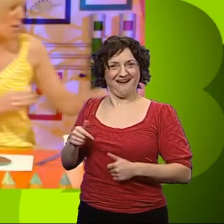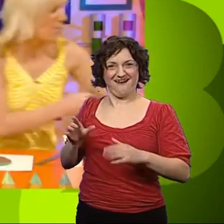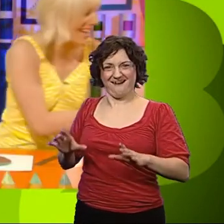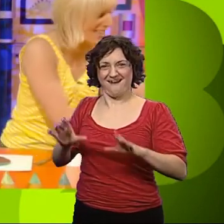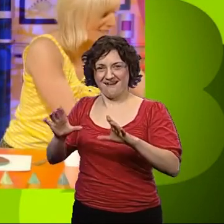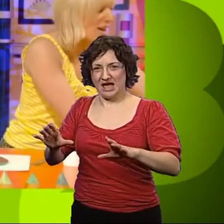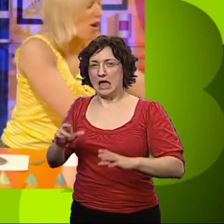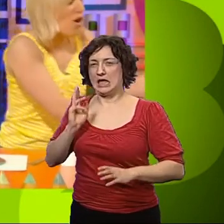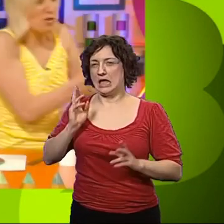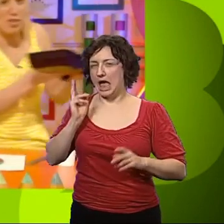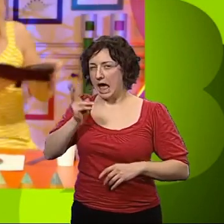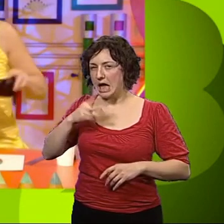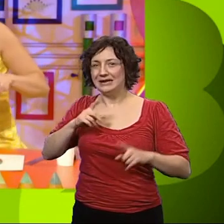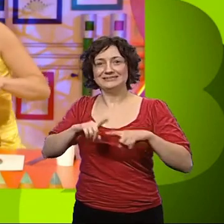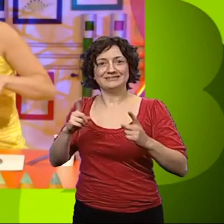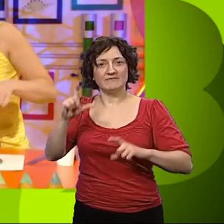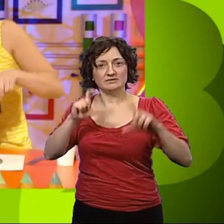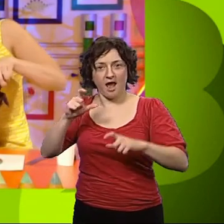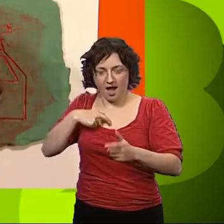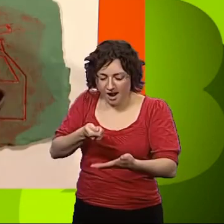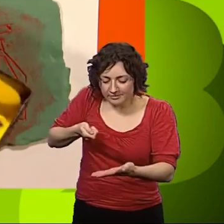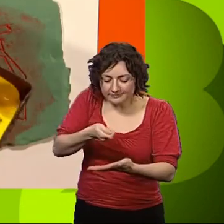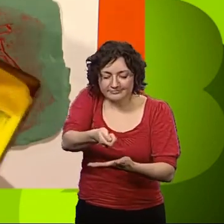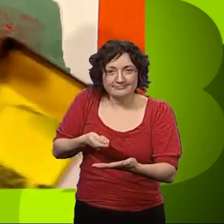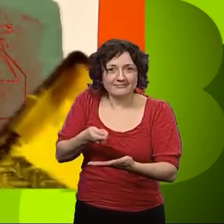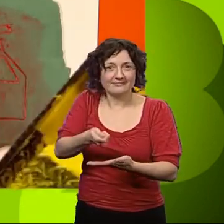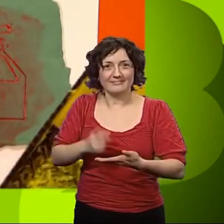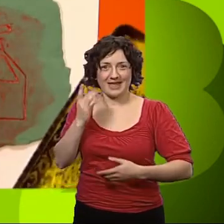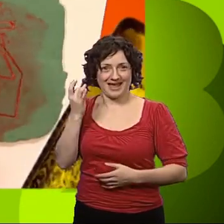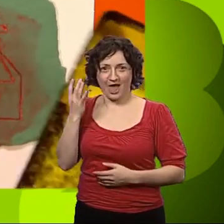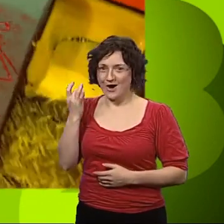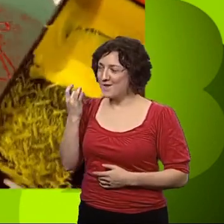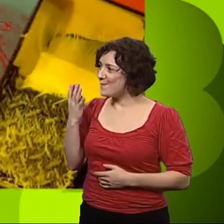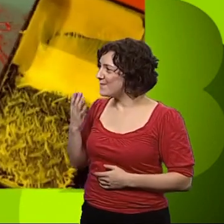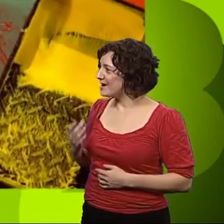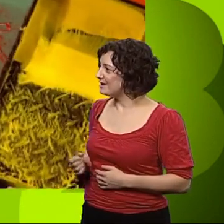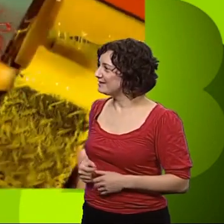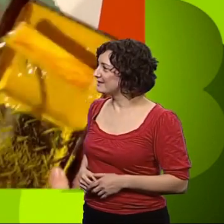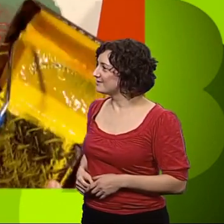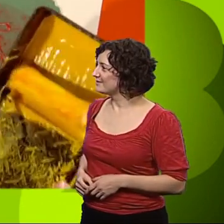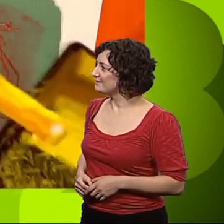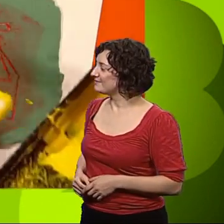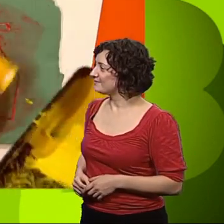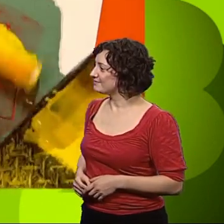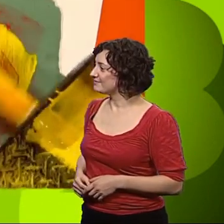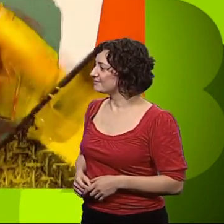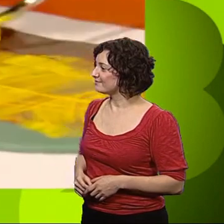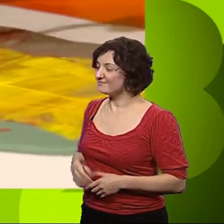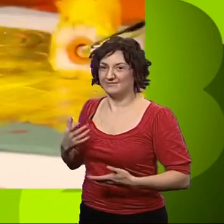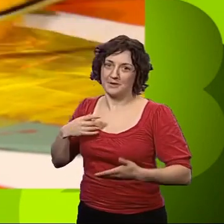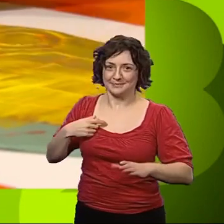going to repaint onto the modelling clay, this time in the lovely yellow colour here. Get it all